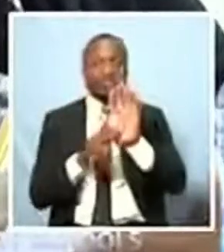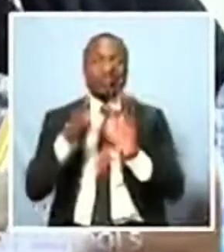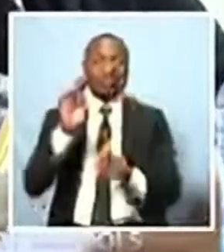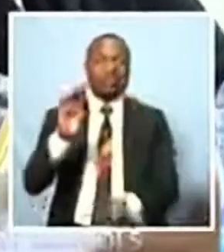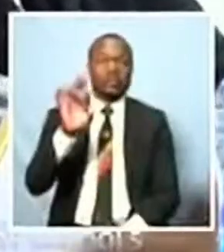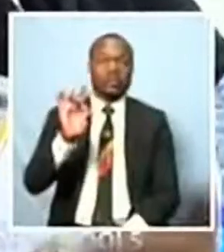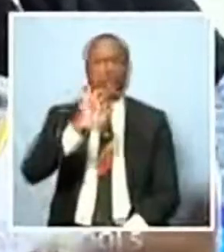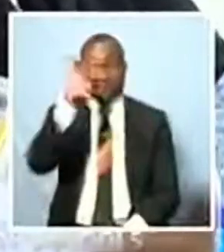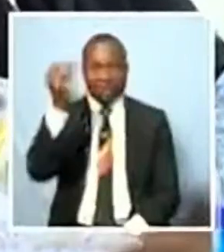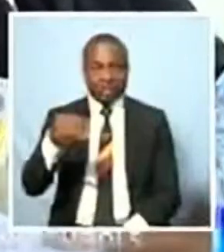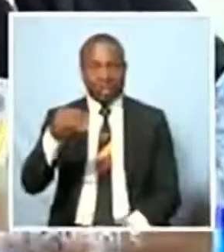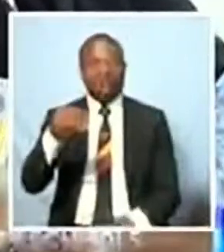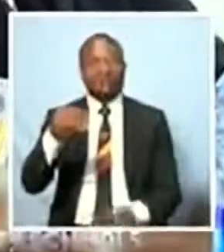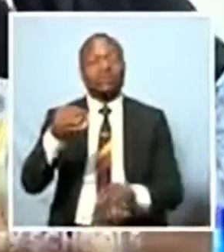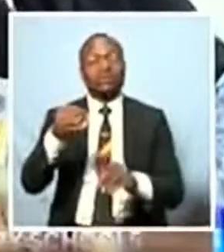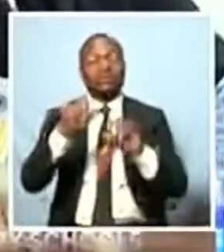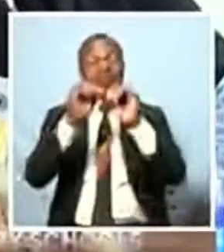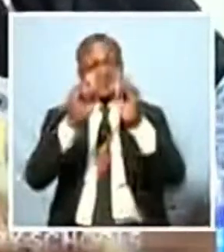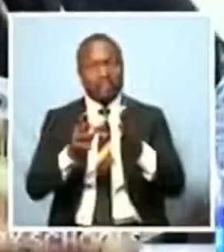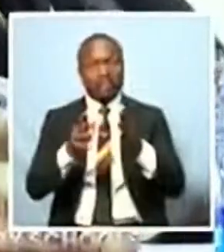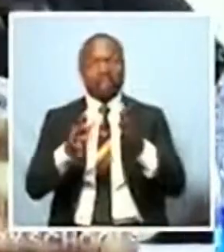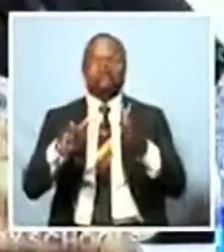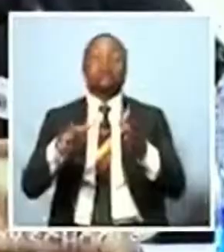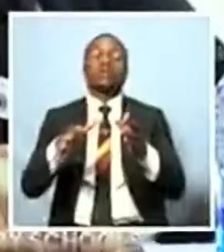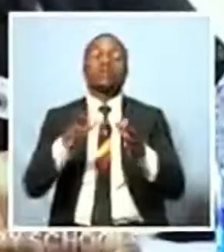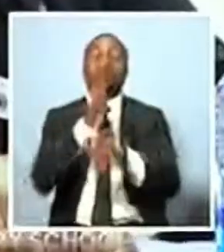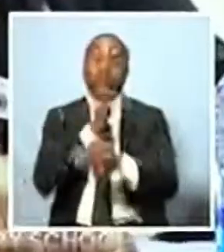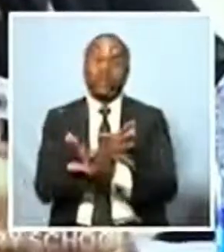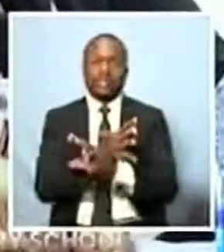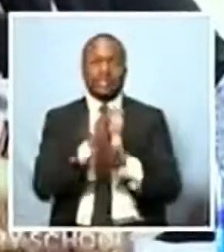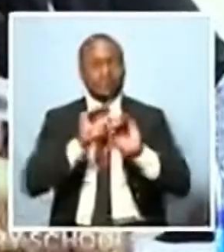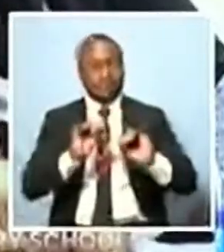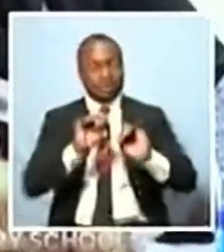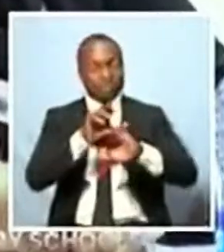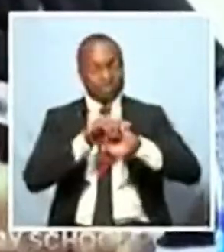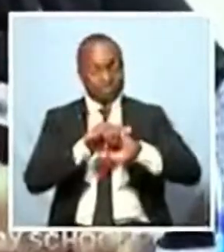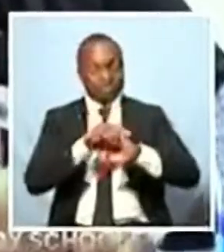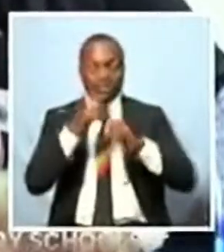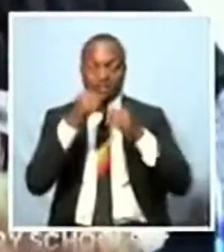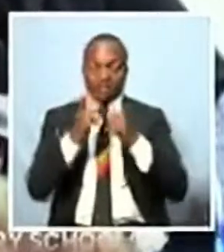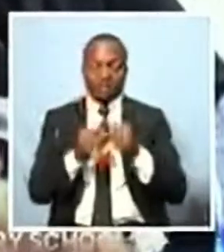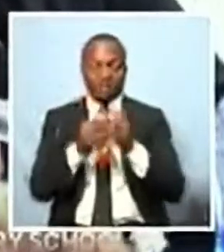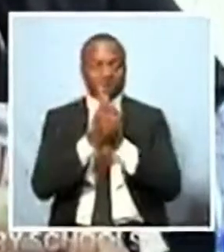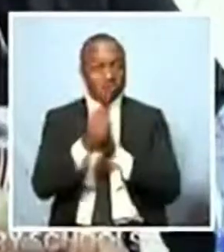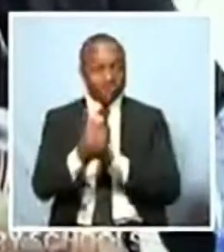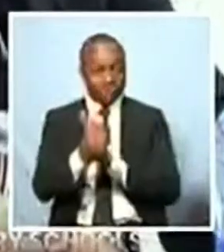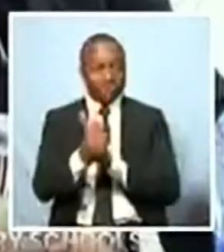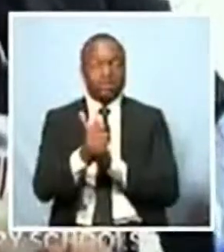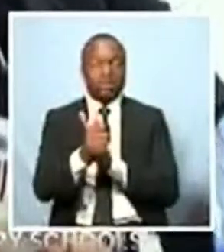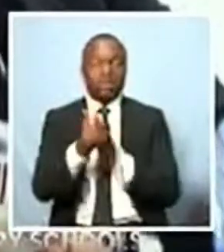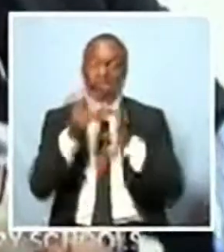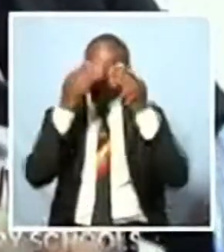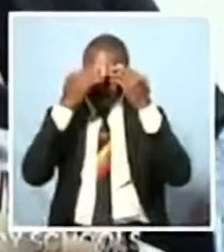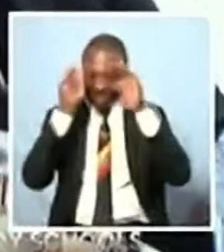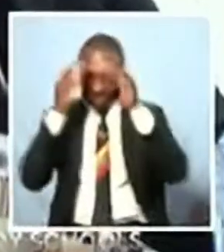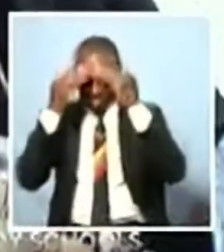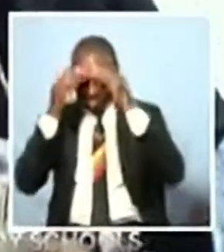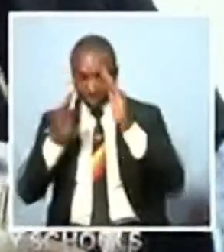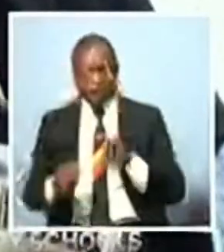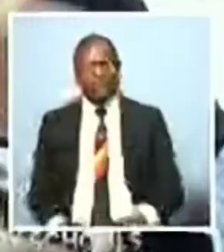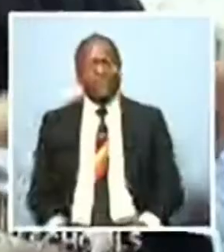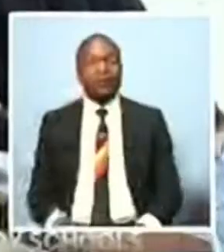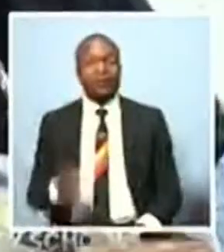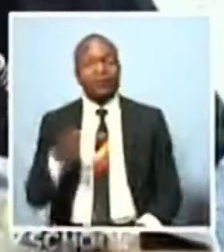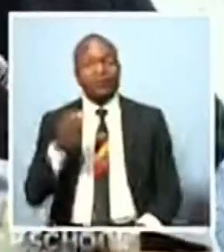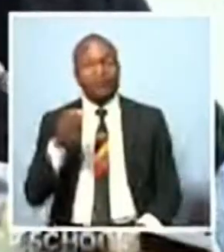of teachers were adequately trained to teach foundational literacy. They had strong skills in phonemic awareness,